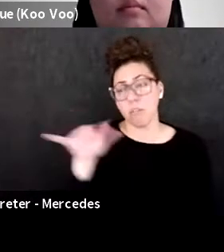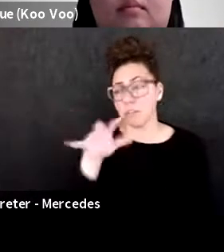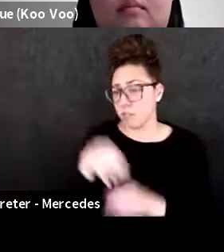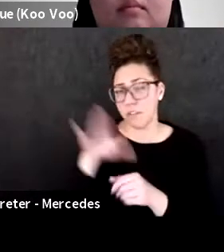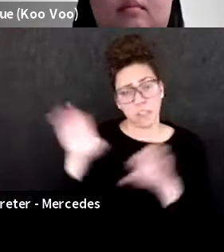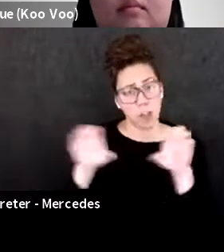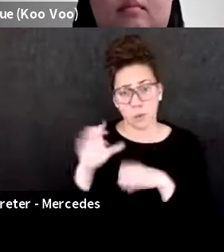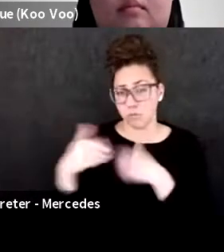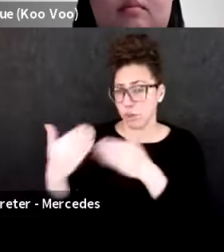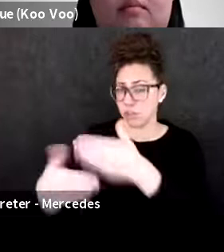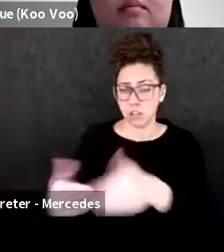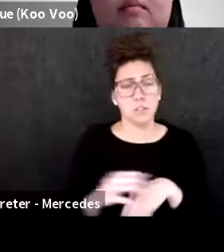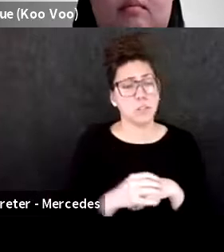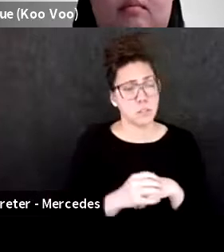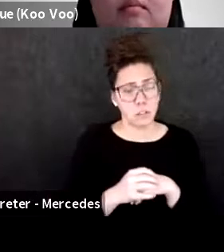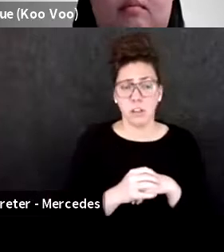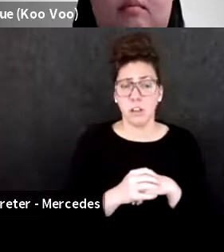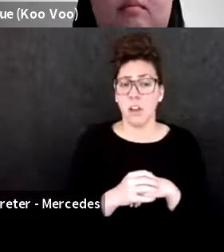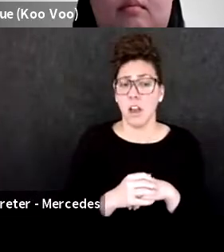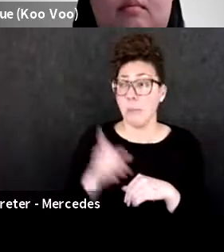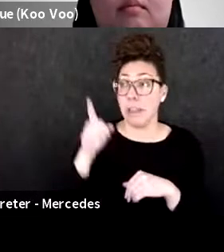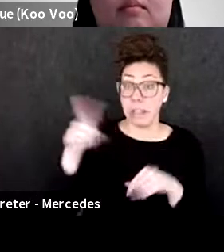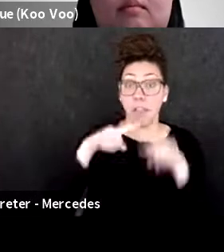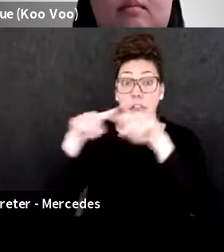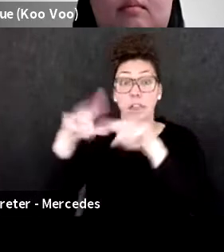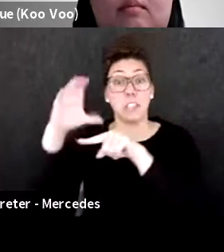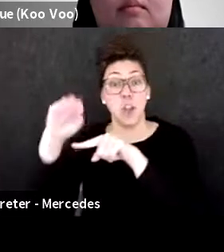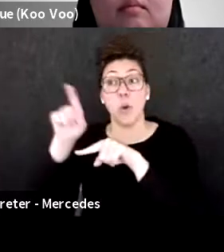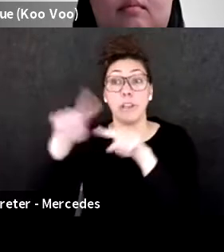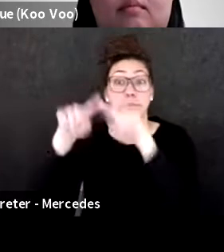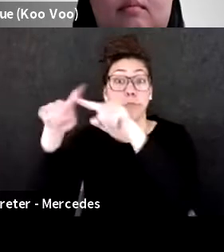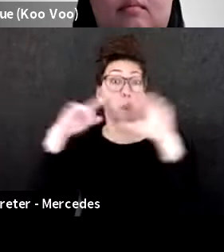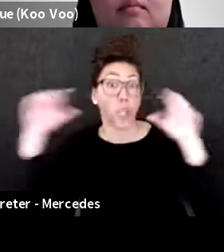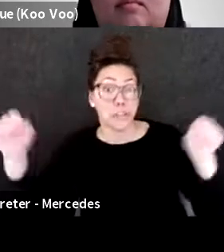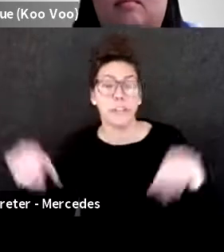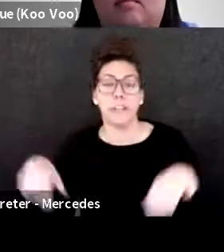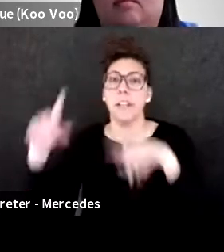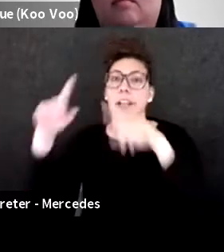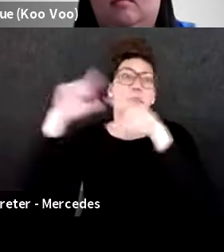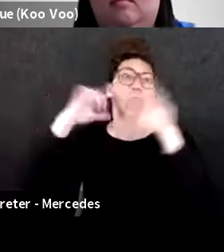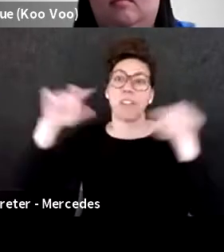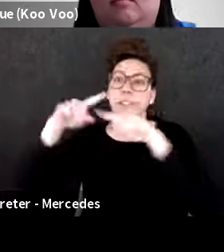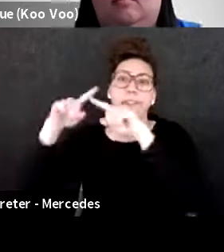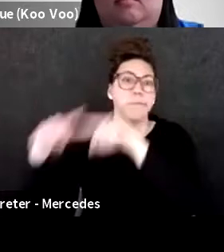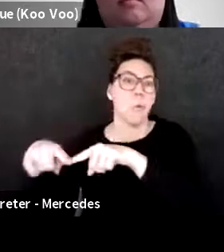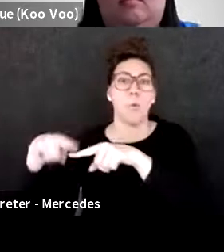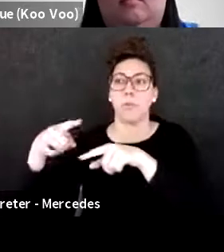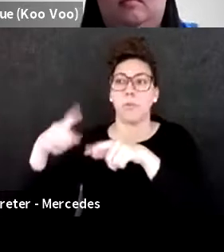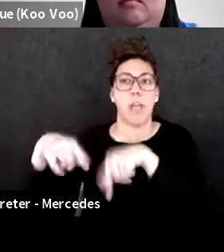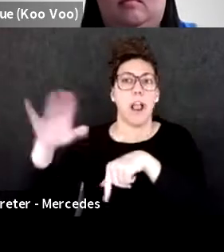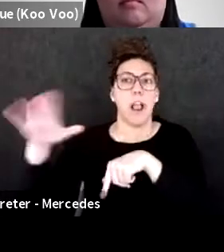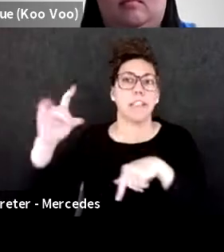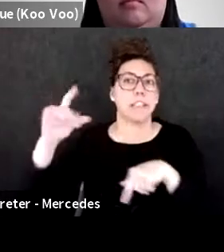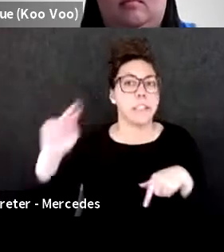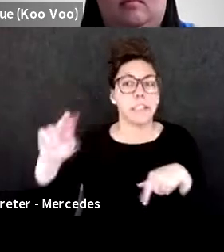in turn holds the CEO responsible, the presidents in turn hold the deans in turn hold department chairs.